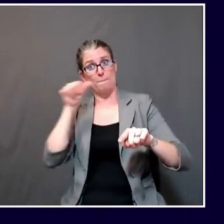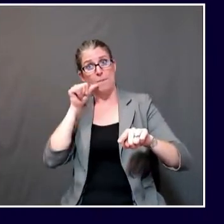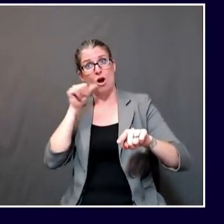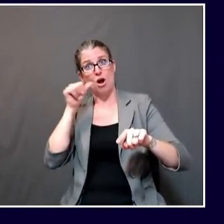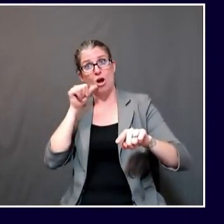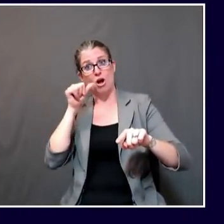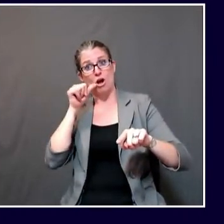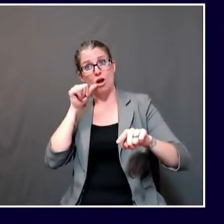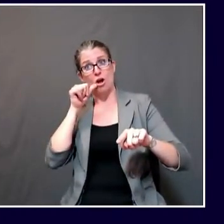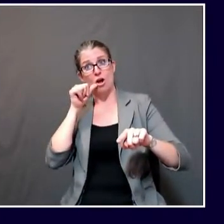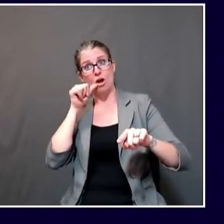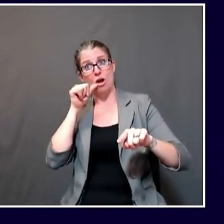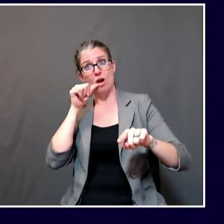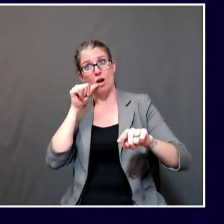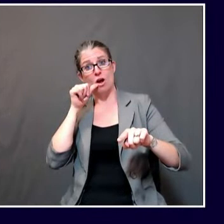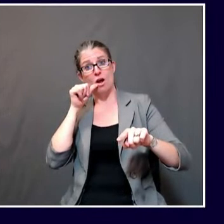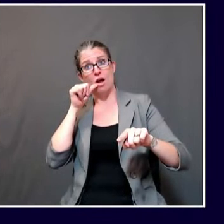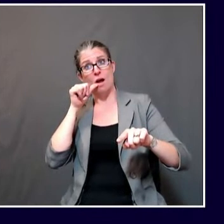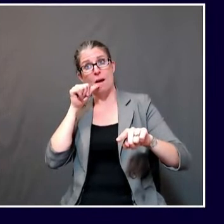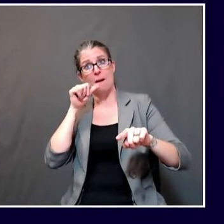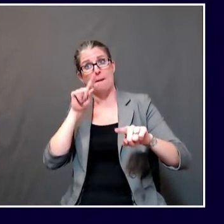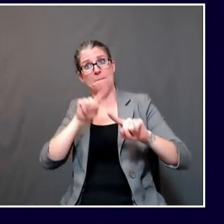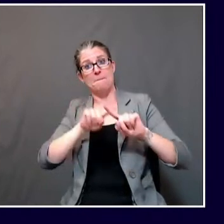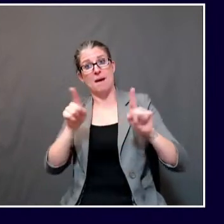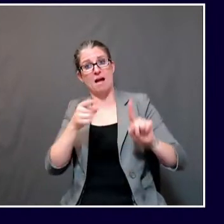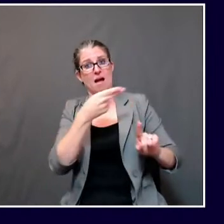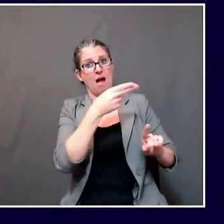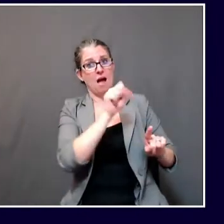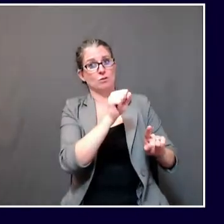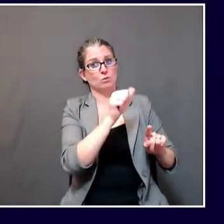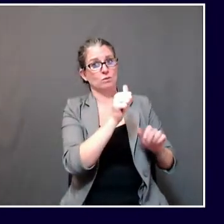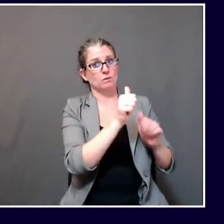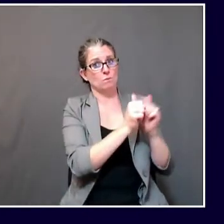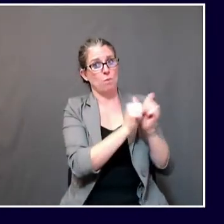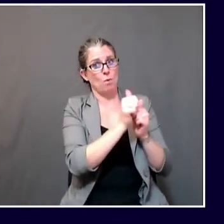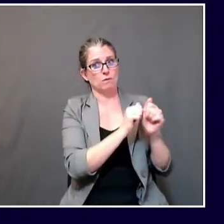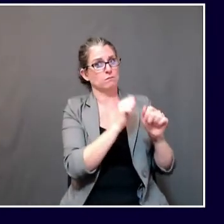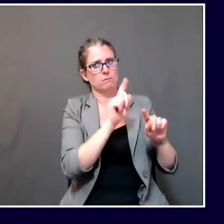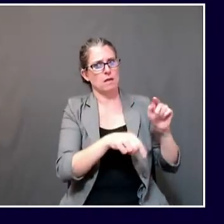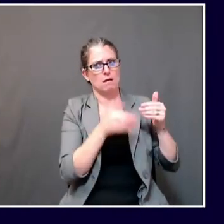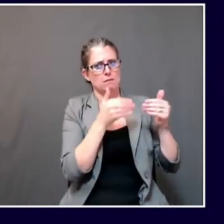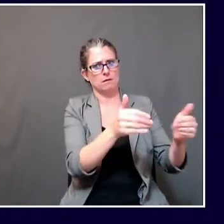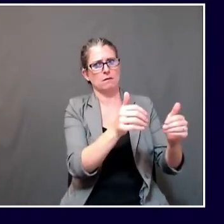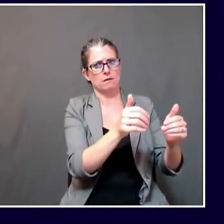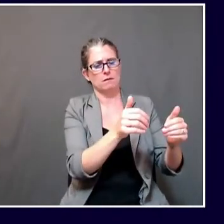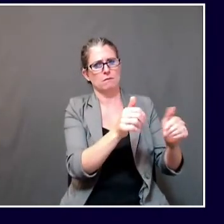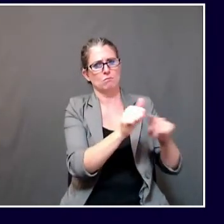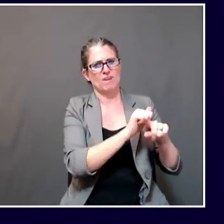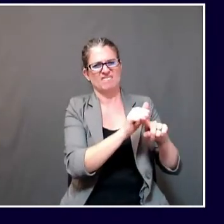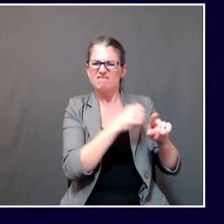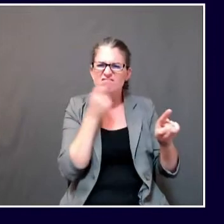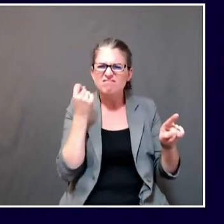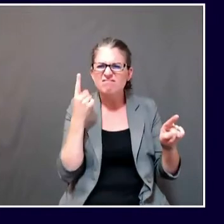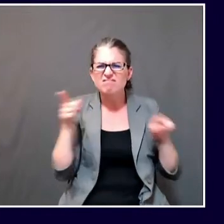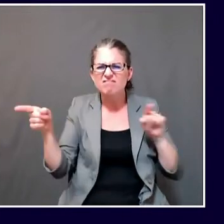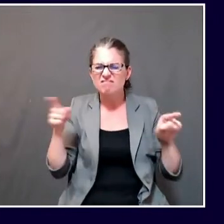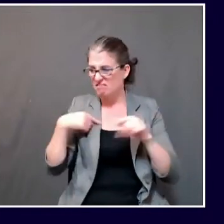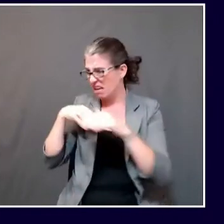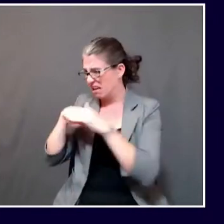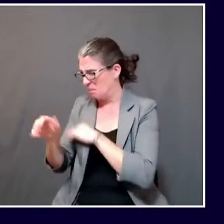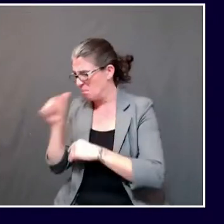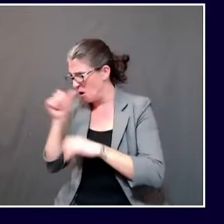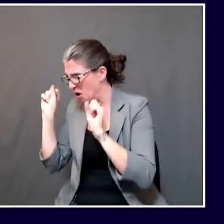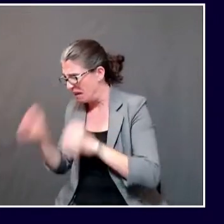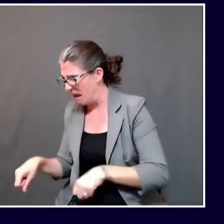having counties that are deemed yellow where the repercussions for that would not only fall on schools, but on other societal